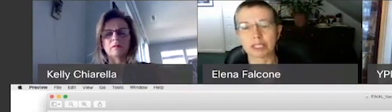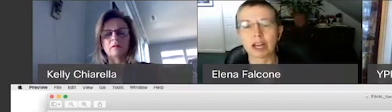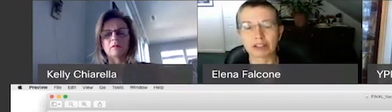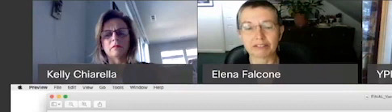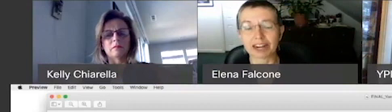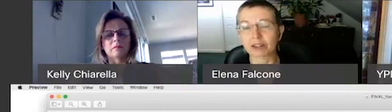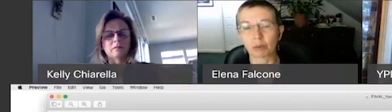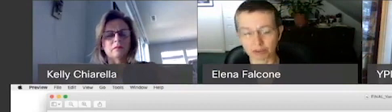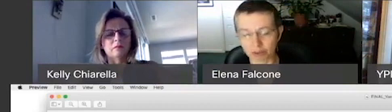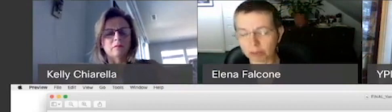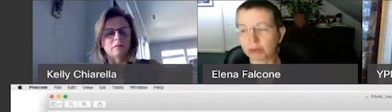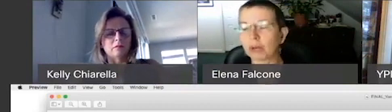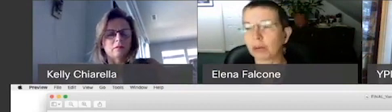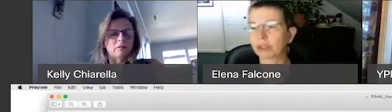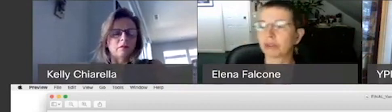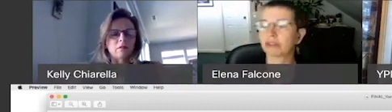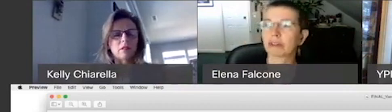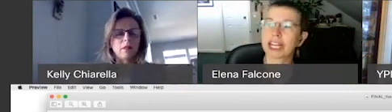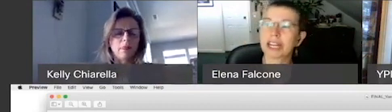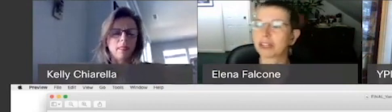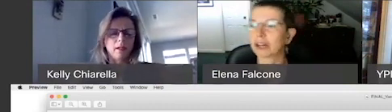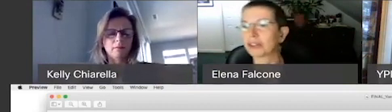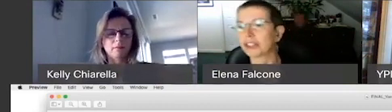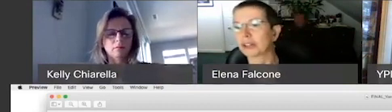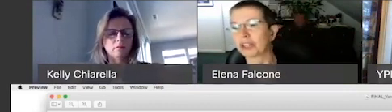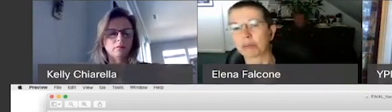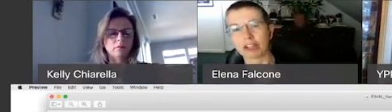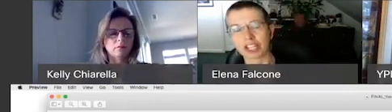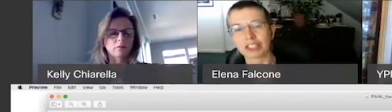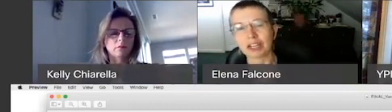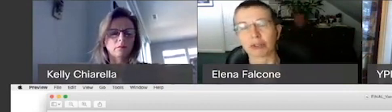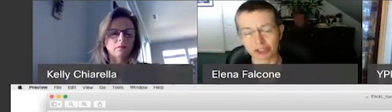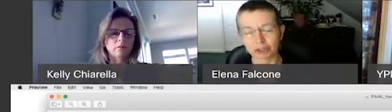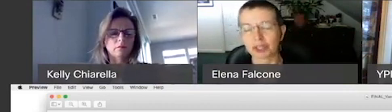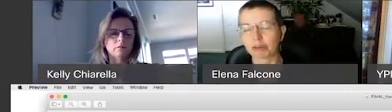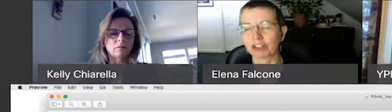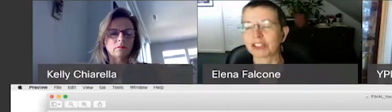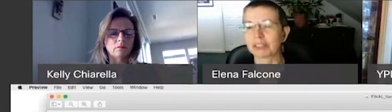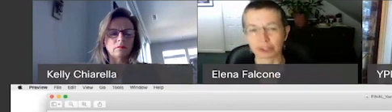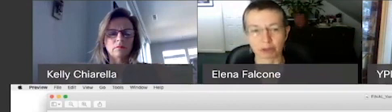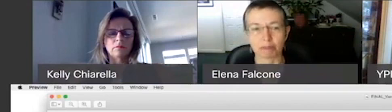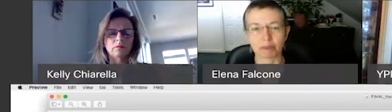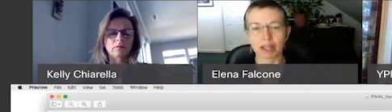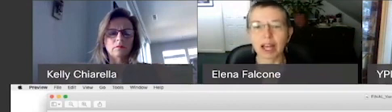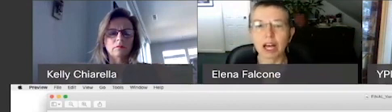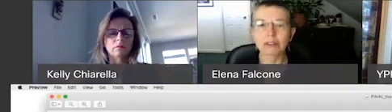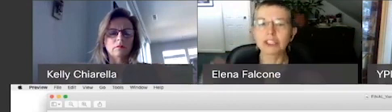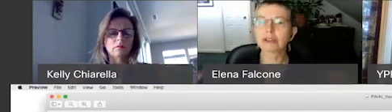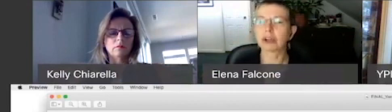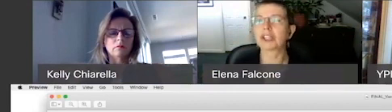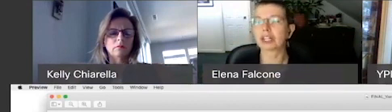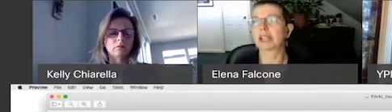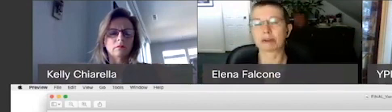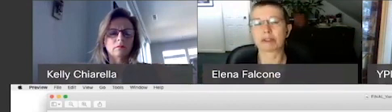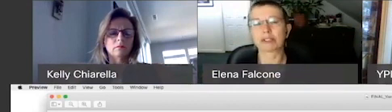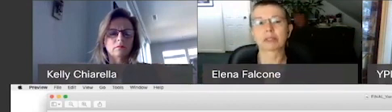Keenan Bean. In fact, one of the people who helped to create the Yonkers Senior Law Day Project, with the Senior Law Day Project, Steve Shirkman. The